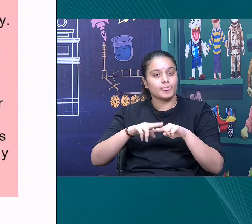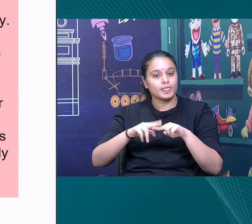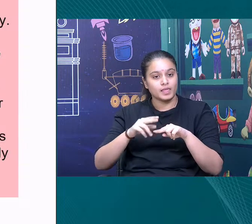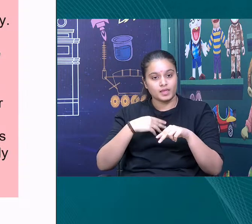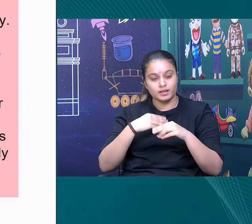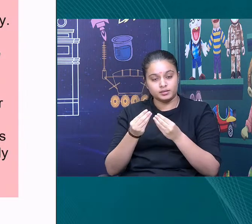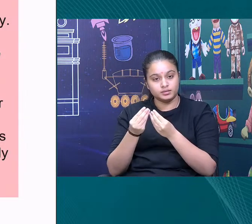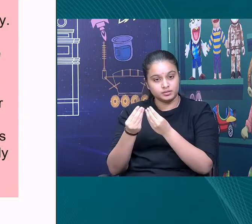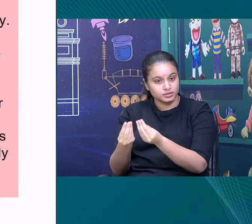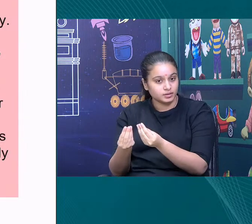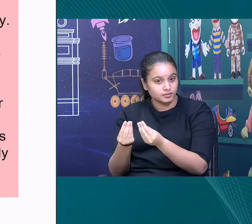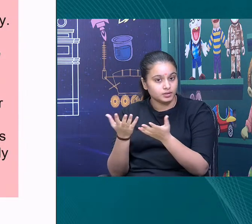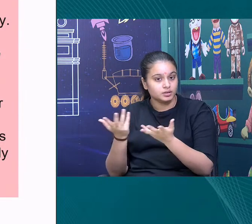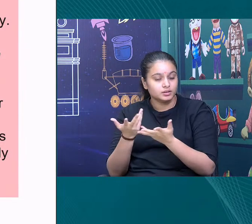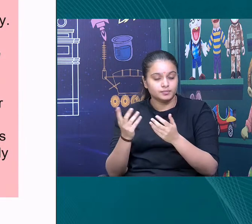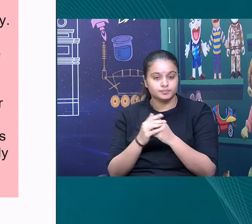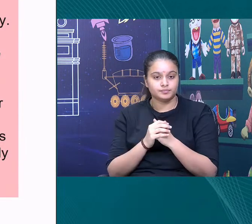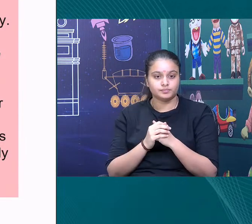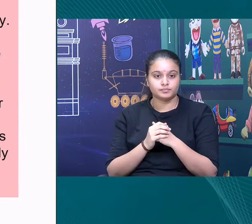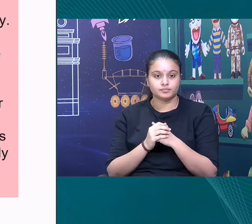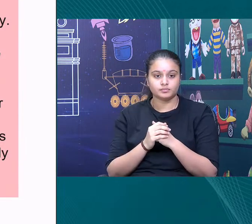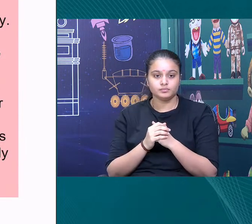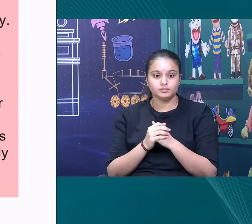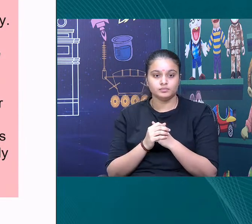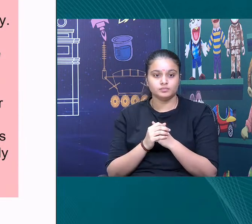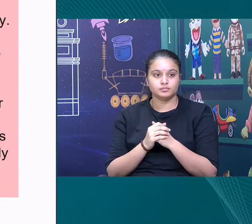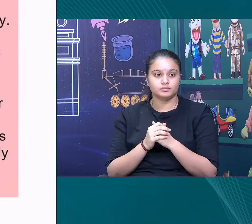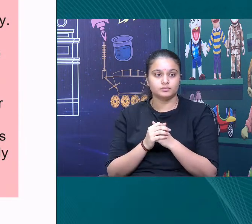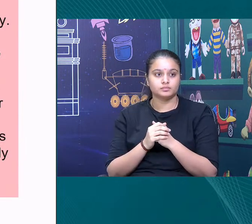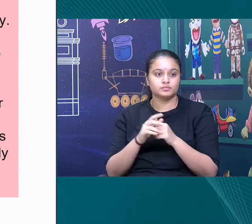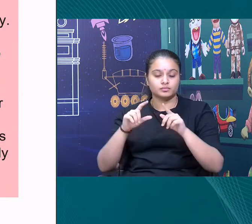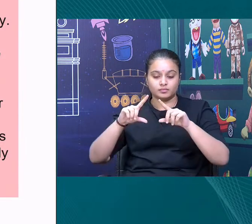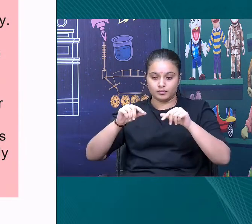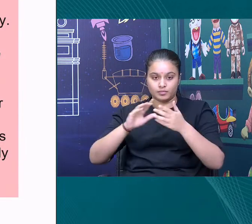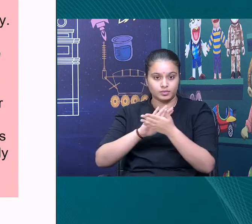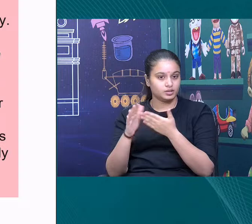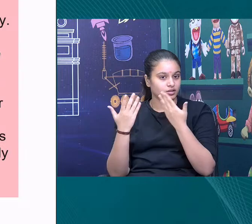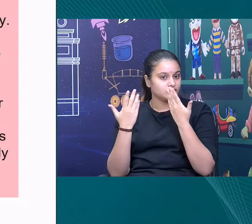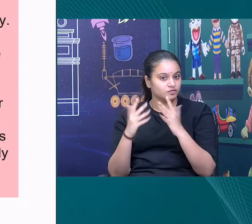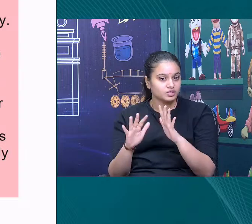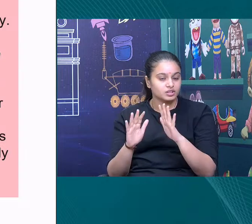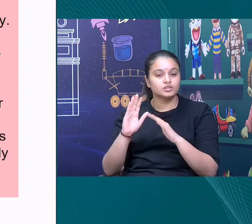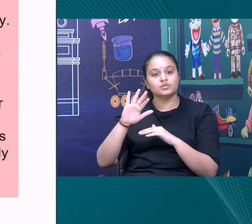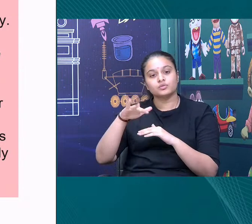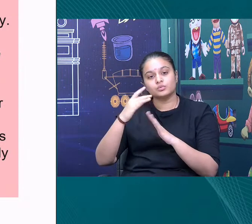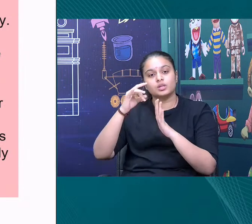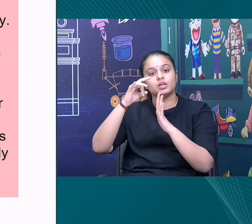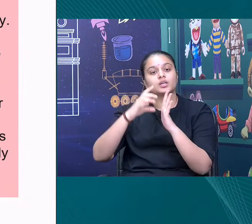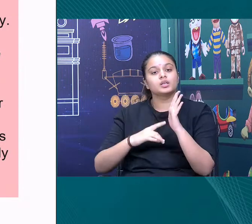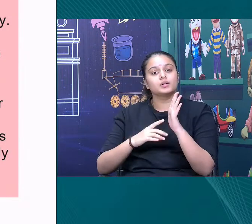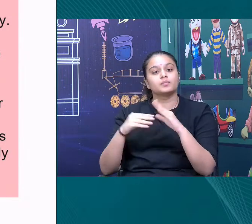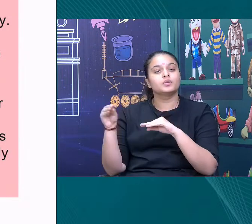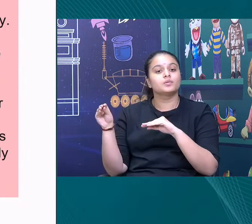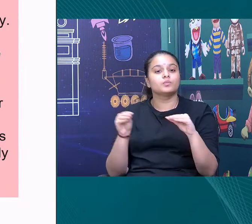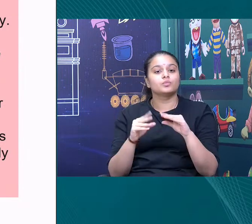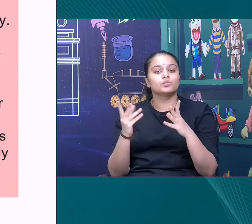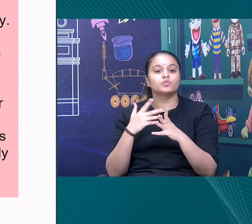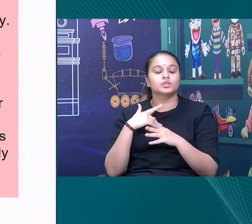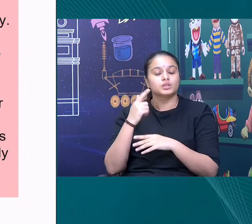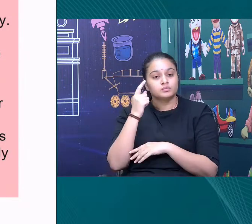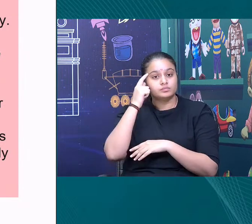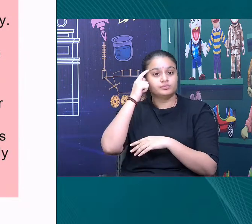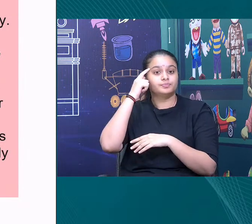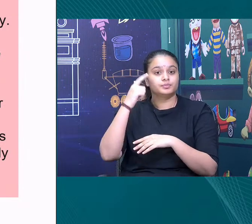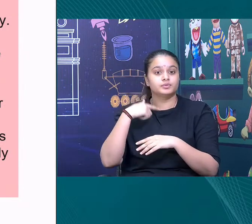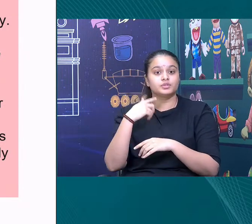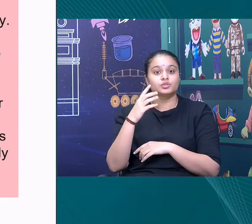one's strength and not on what one cannot do. The meeting left the author deeply moved, realizing